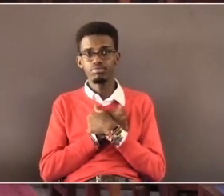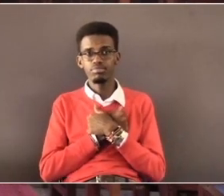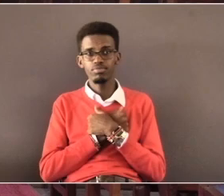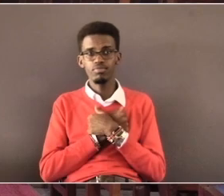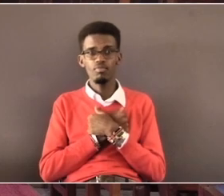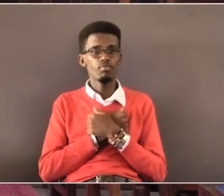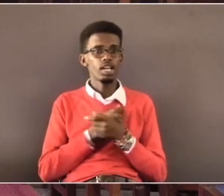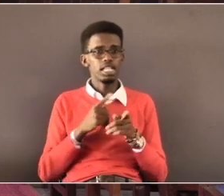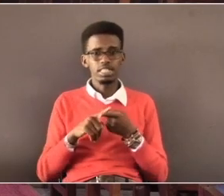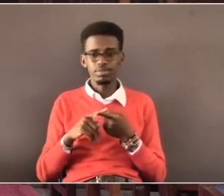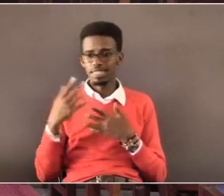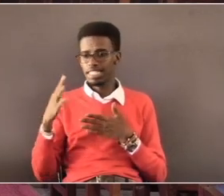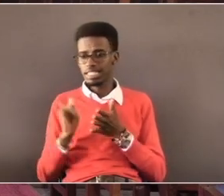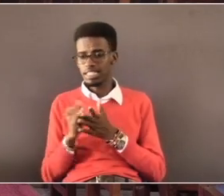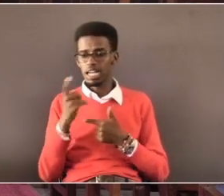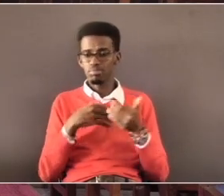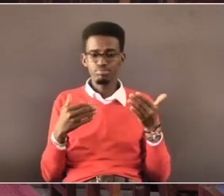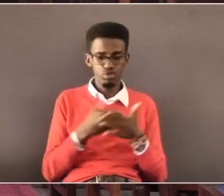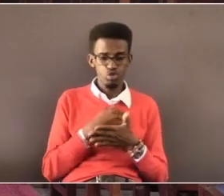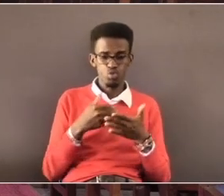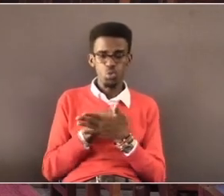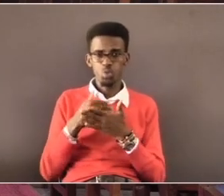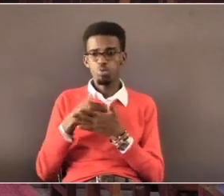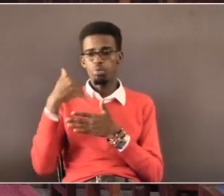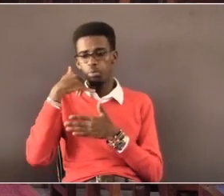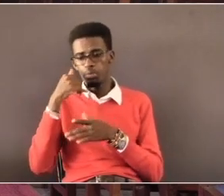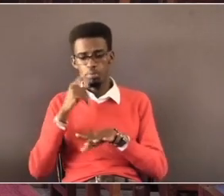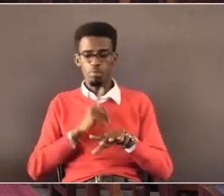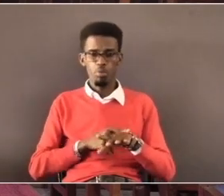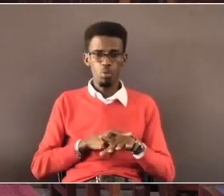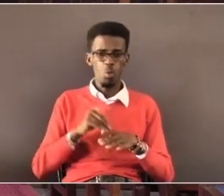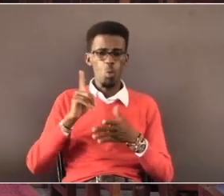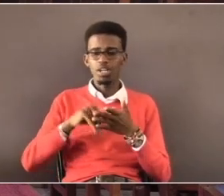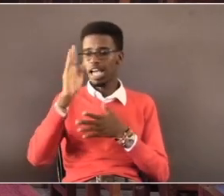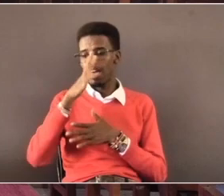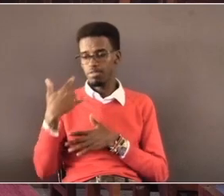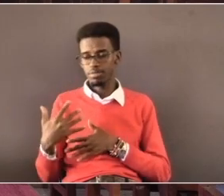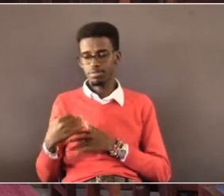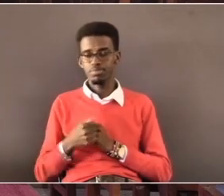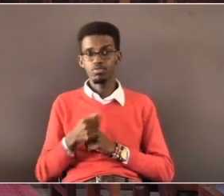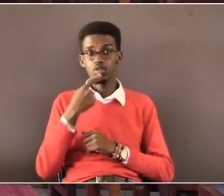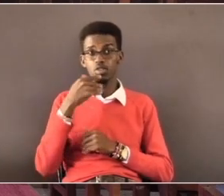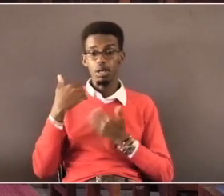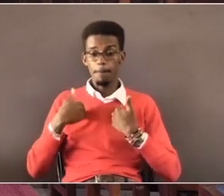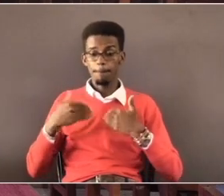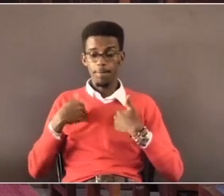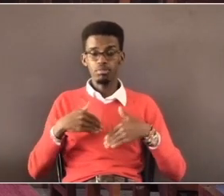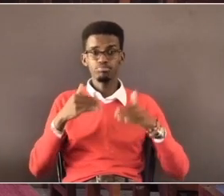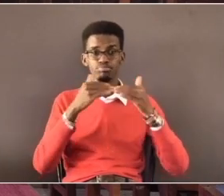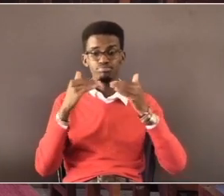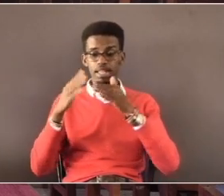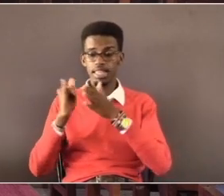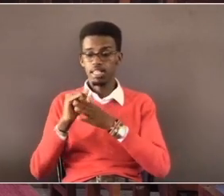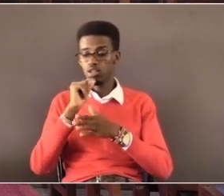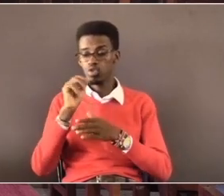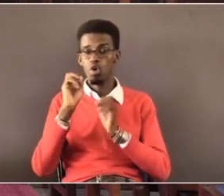the latest gadgets, whether it will be the watches, the phones, and whatever it is. Those are personality traits that if you are